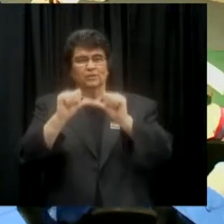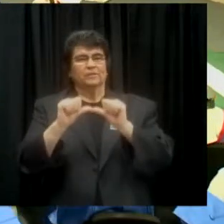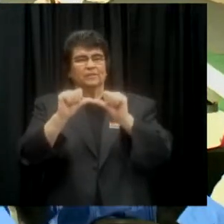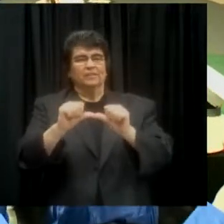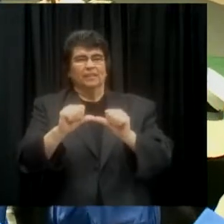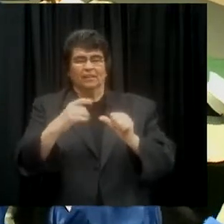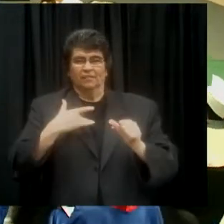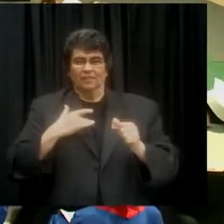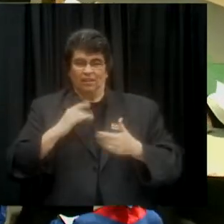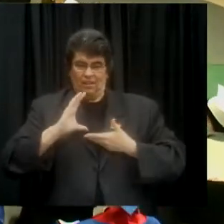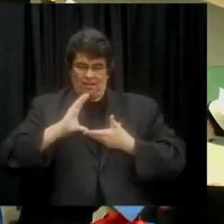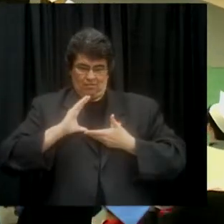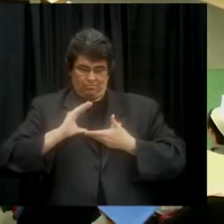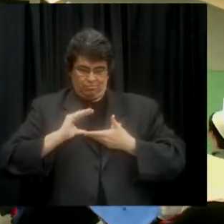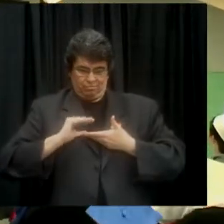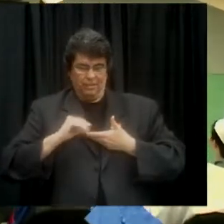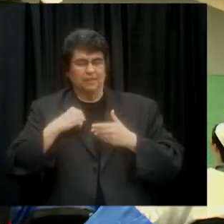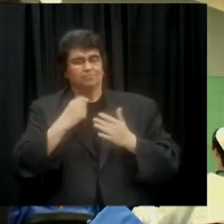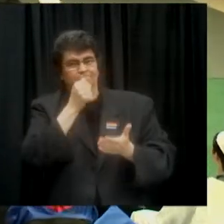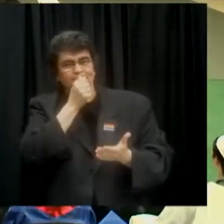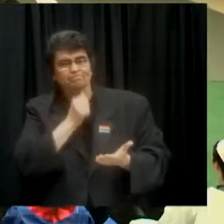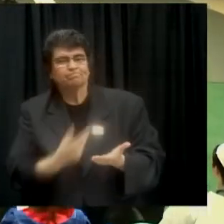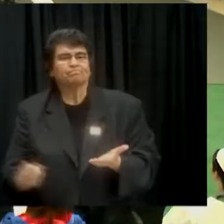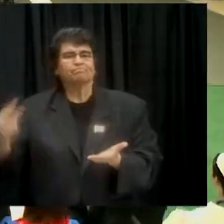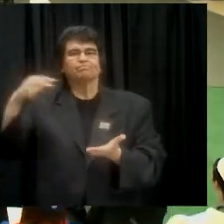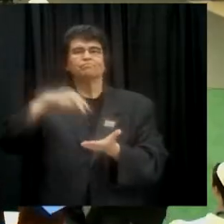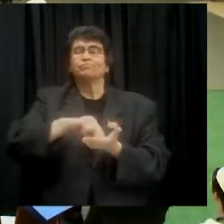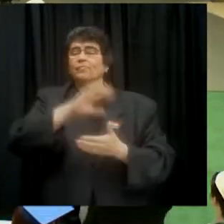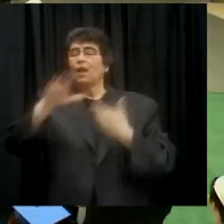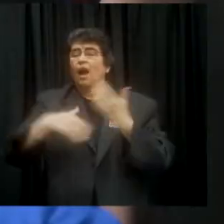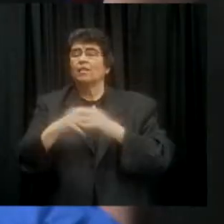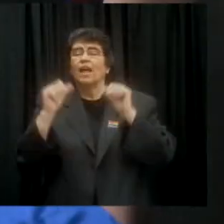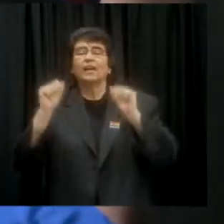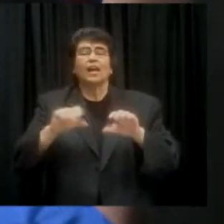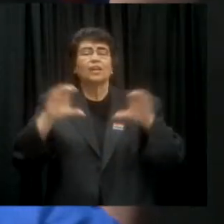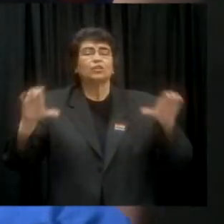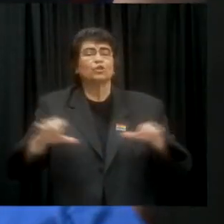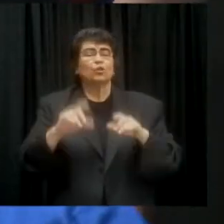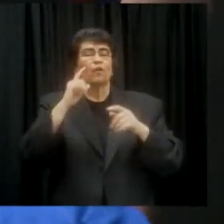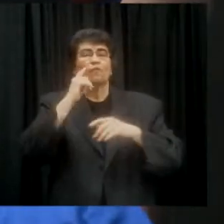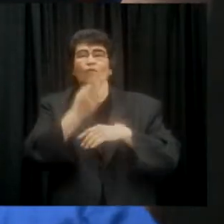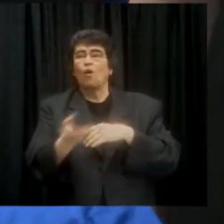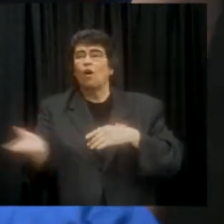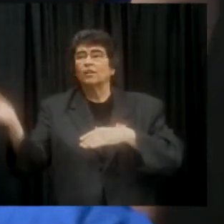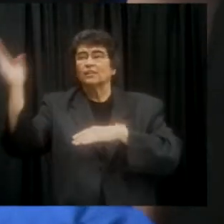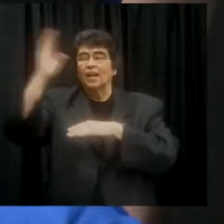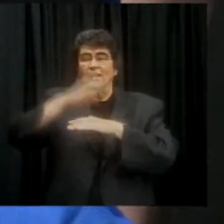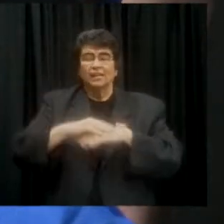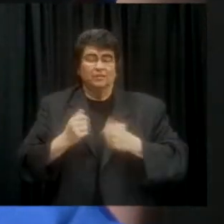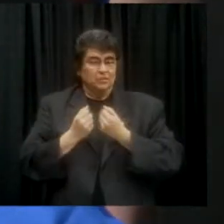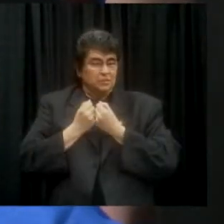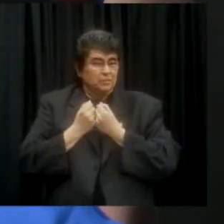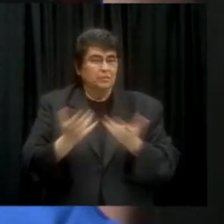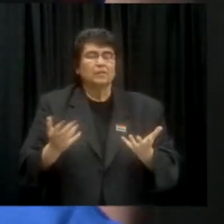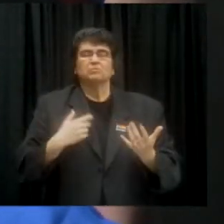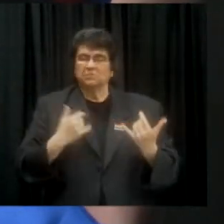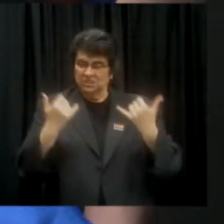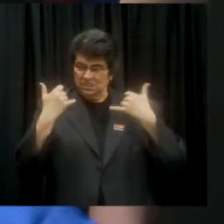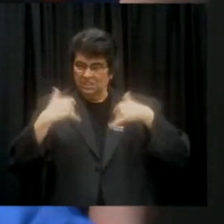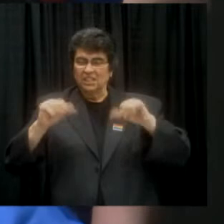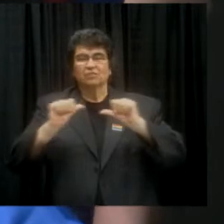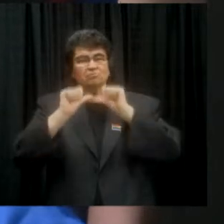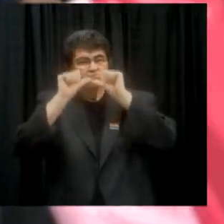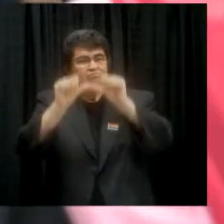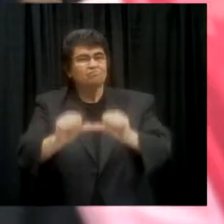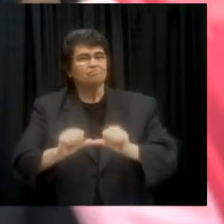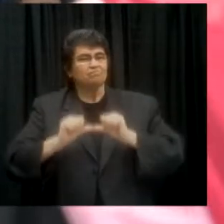feet. And all I can do at the end of the day is play on, play